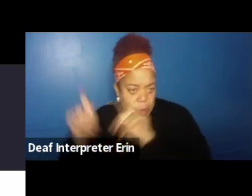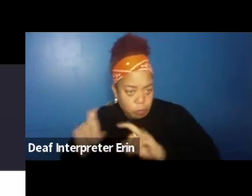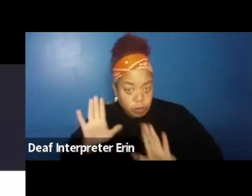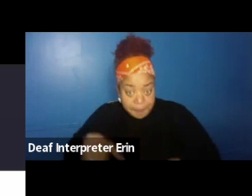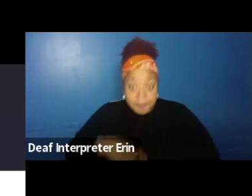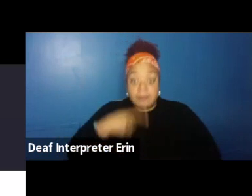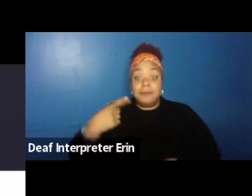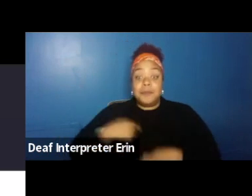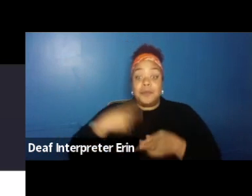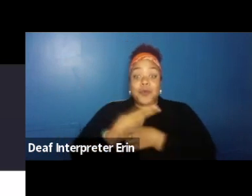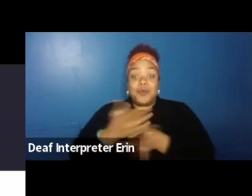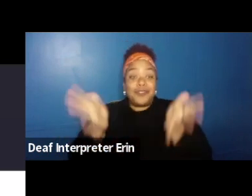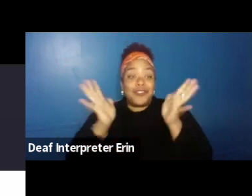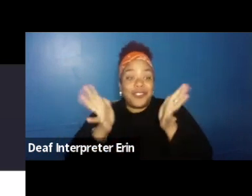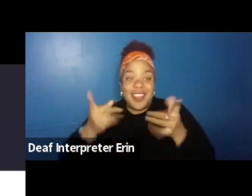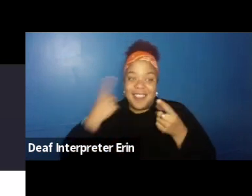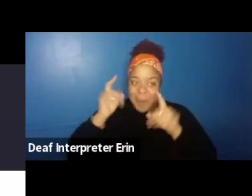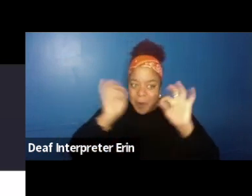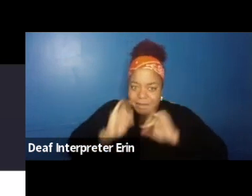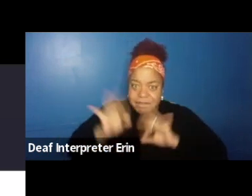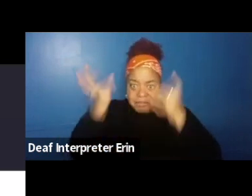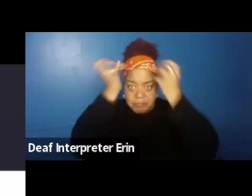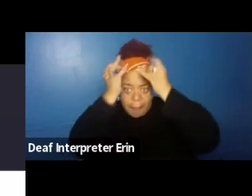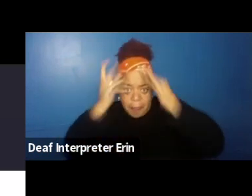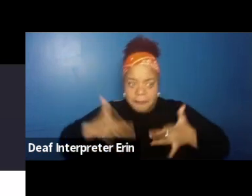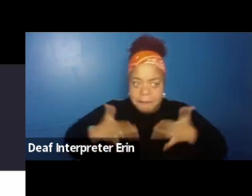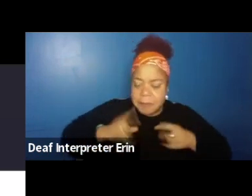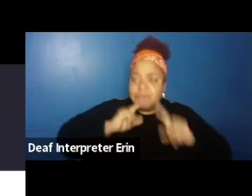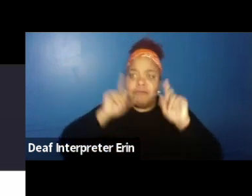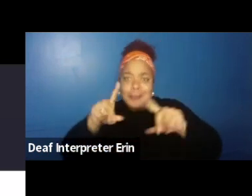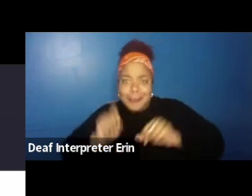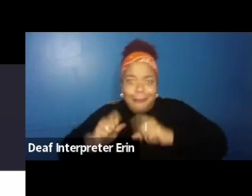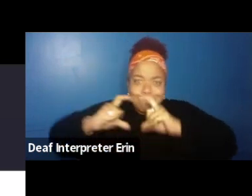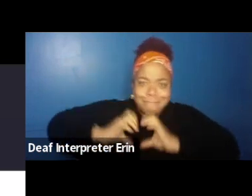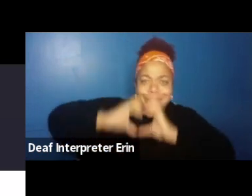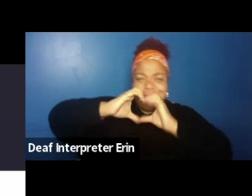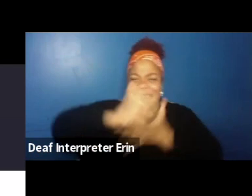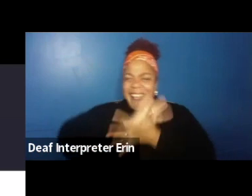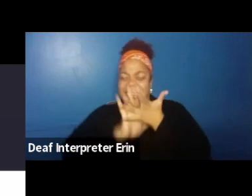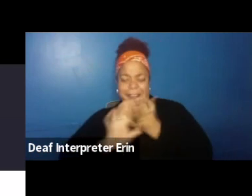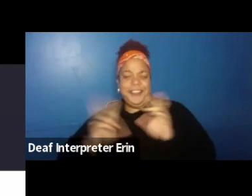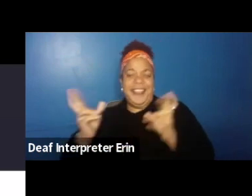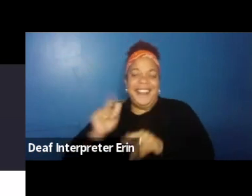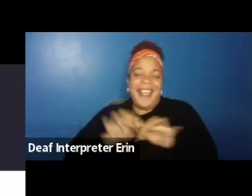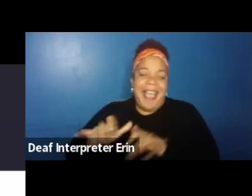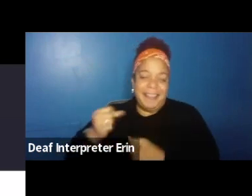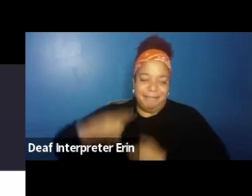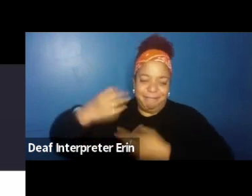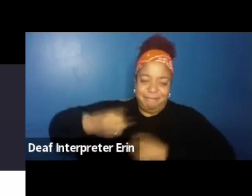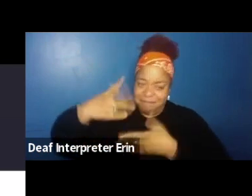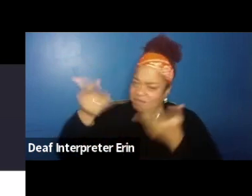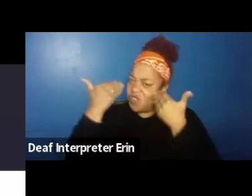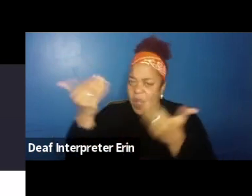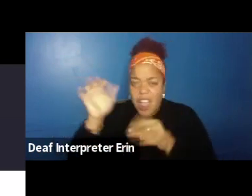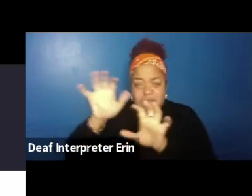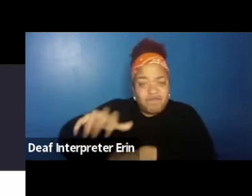thoughts and reactions as we have this conversation, and also to share any resources as well. We won't necessarily be able to